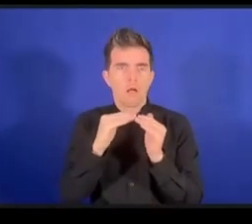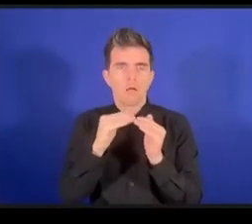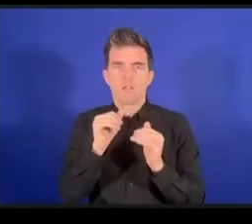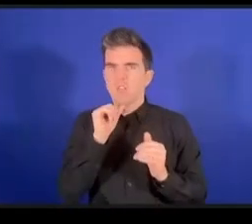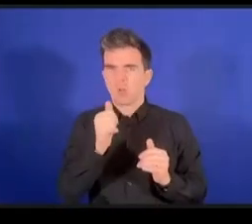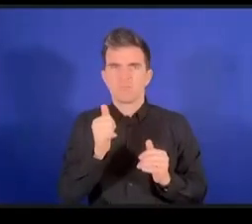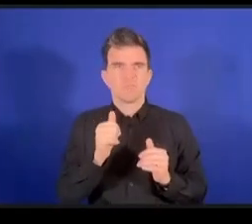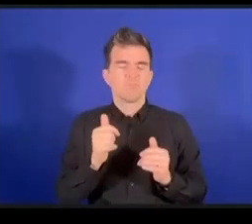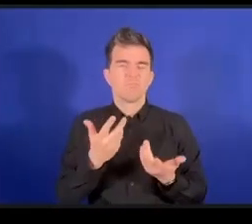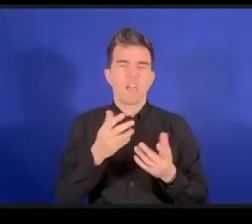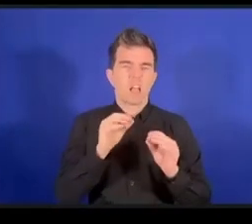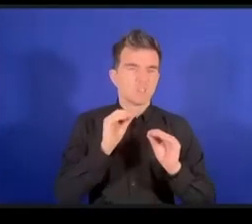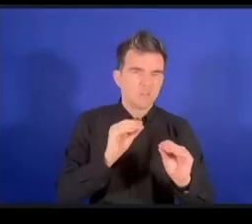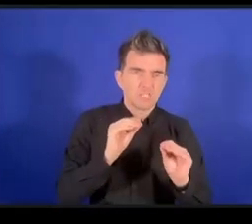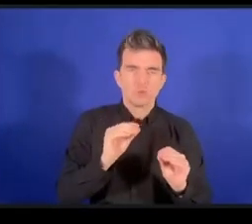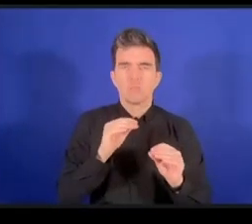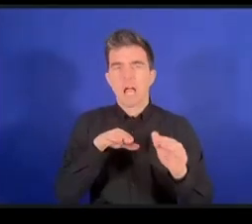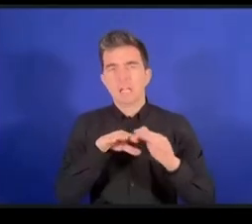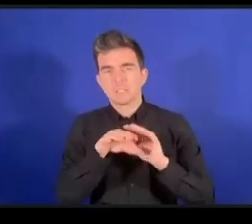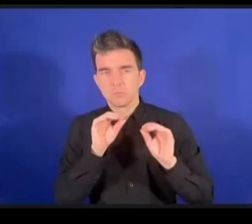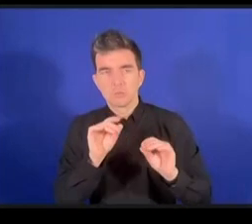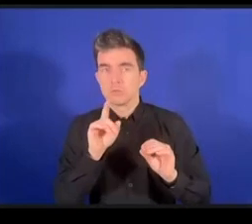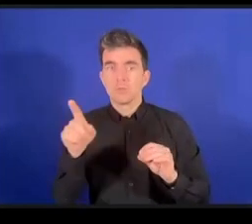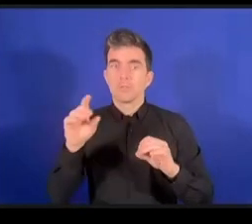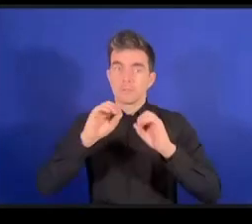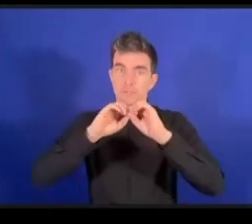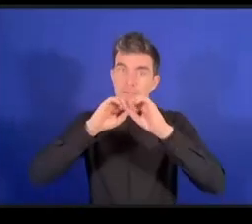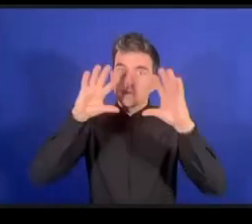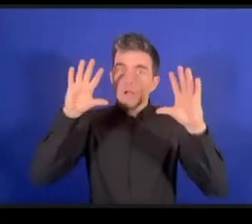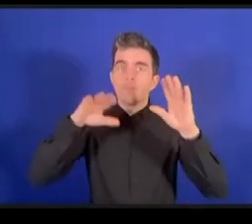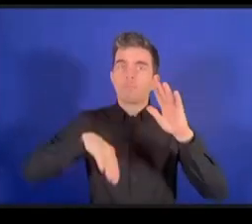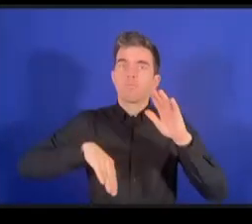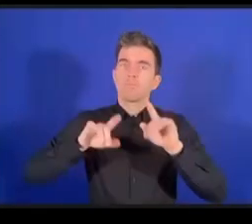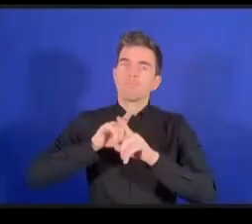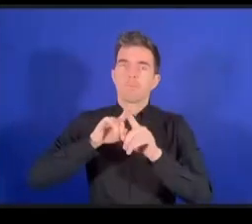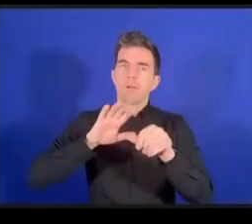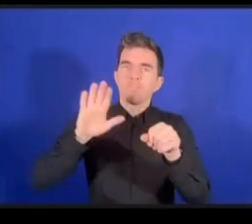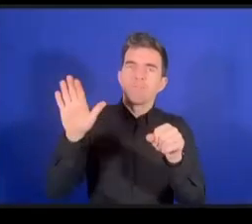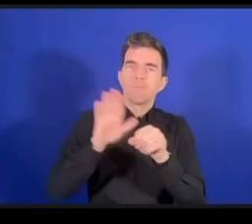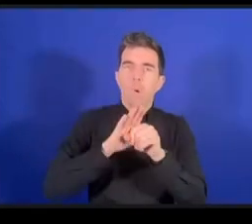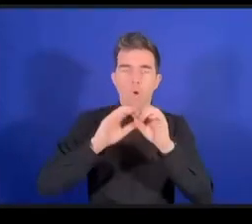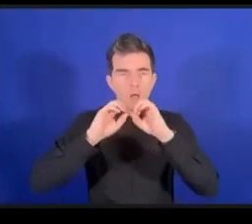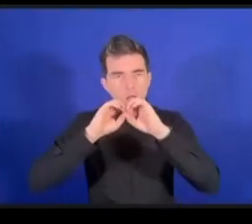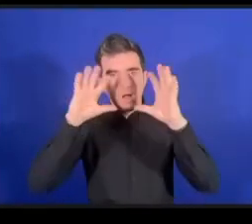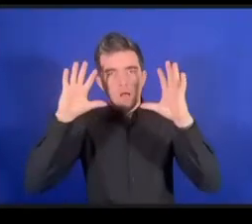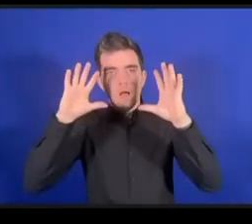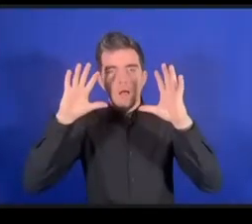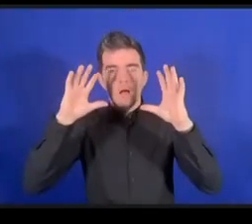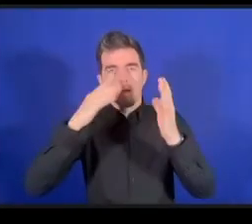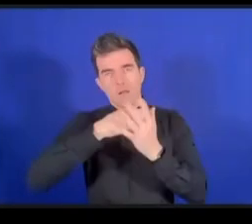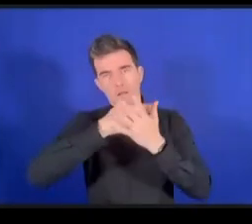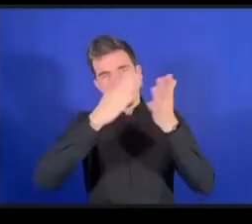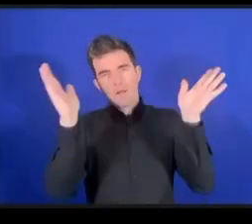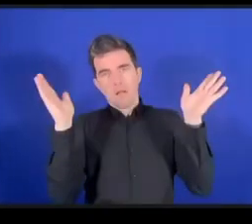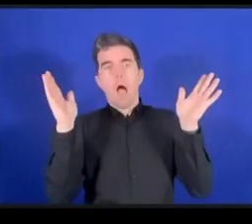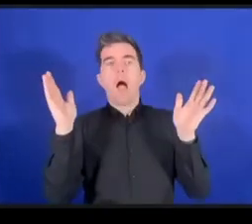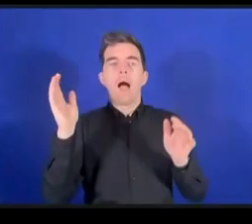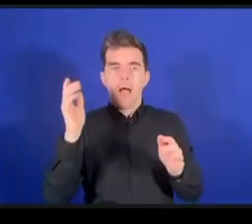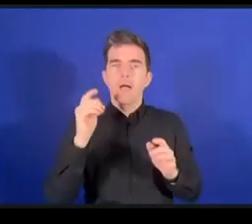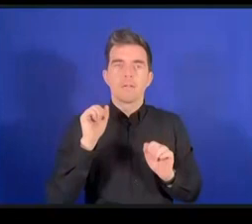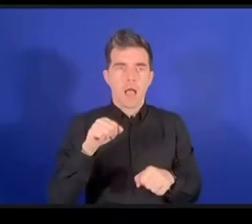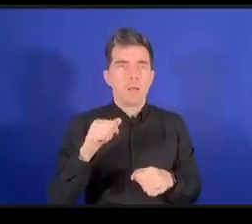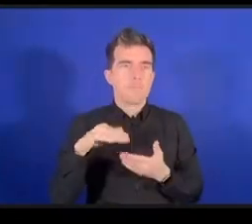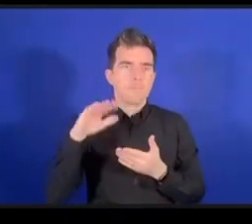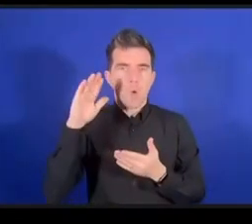would be interesting to try to find how we can make some of those connections, even if it's